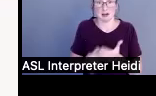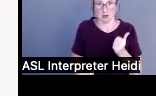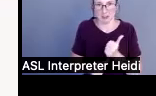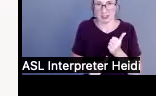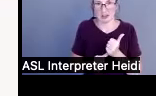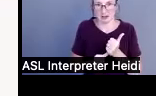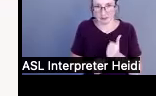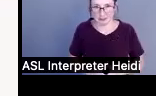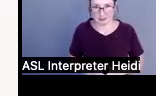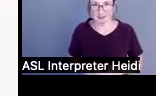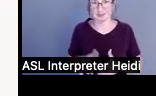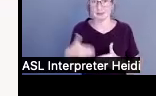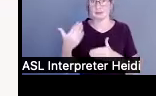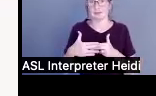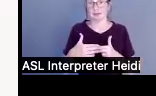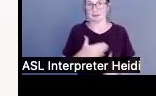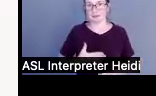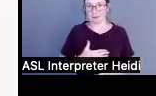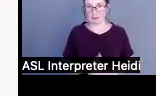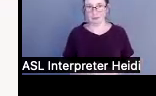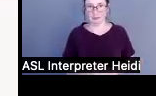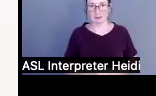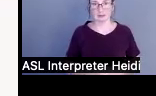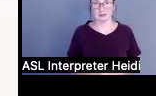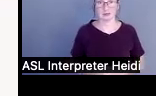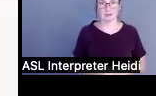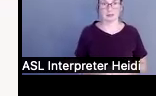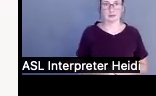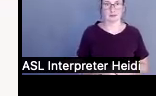assistance. Next slide, please.